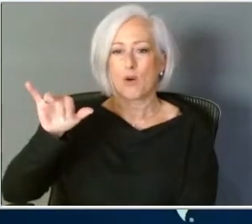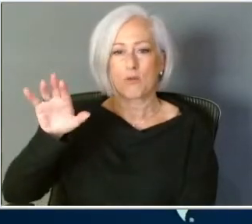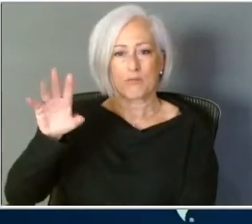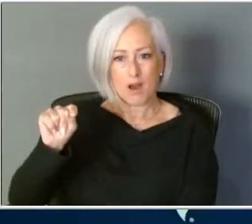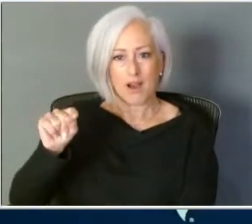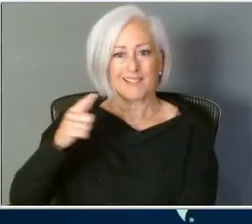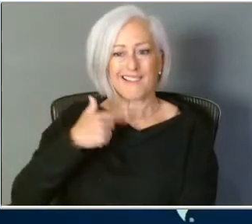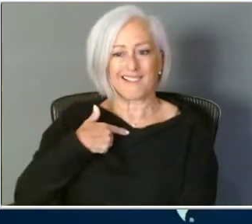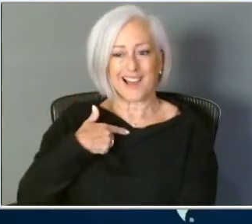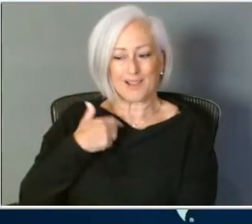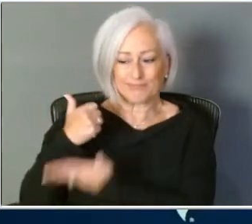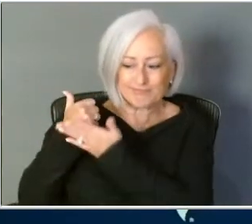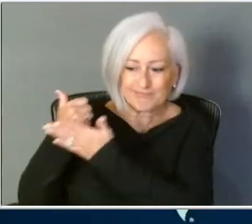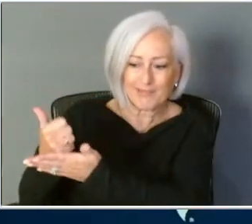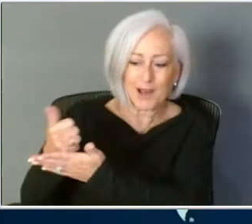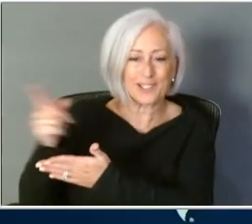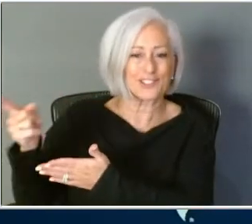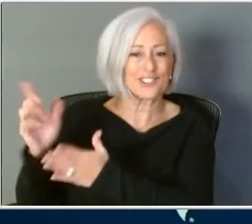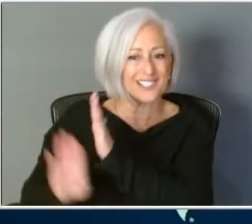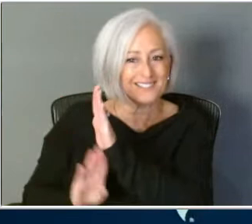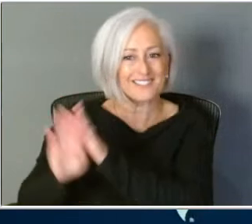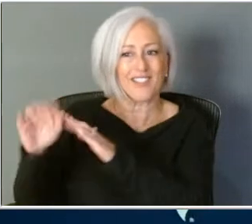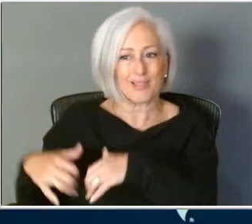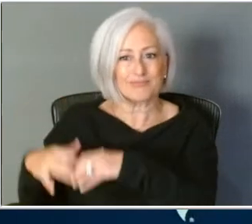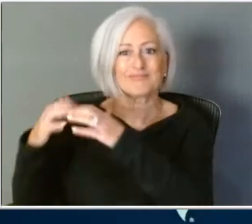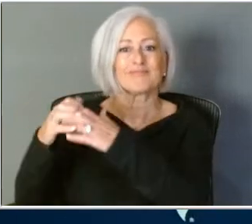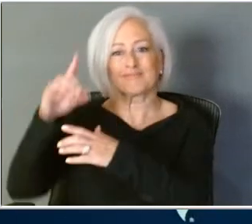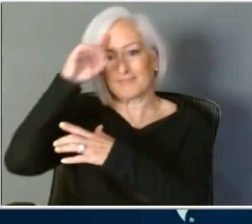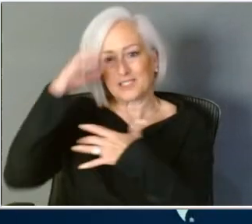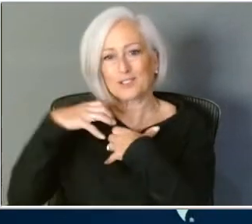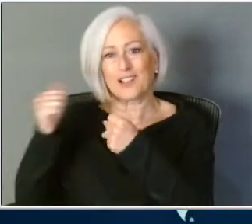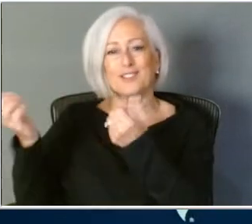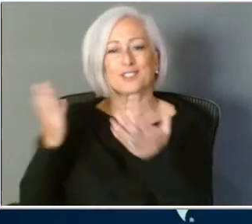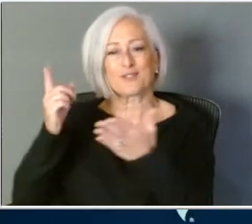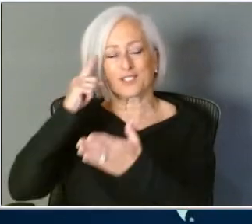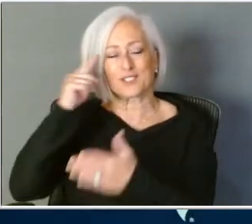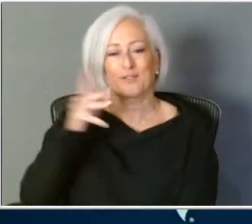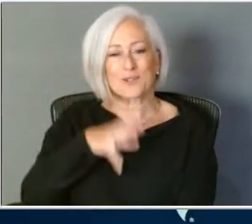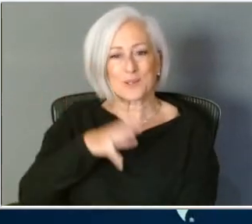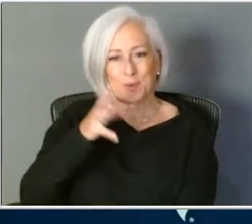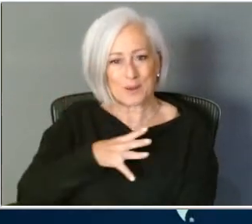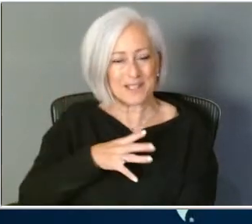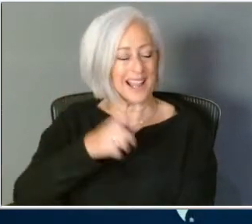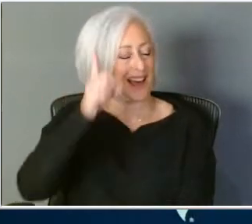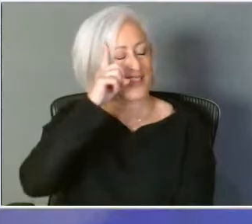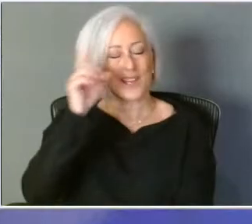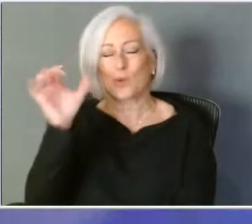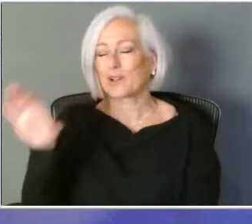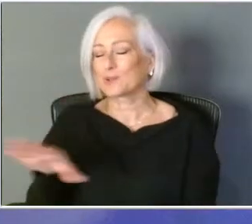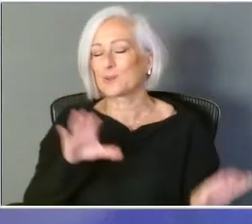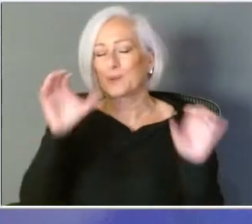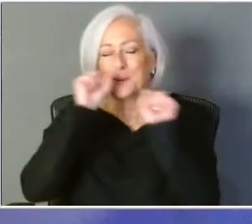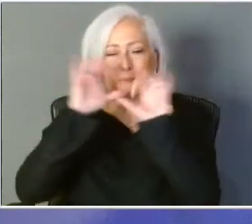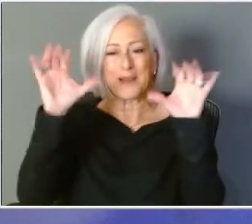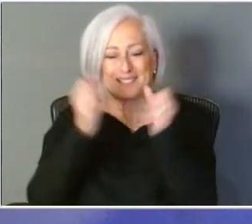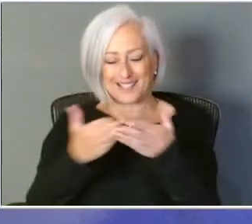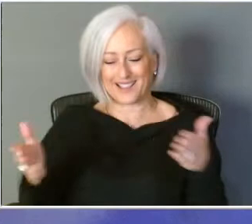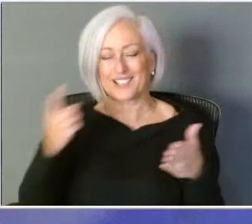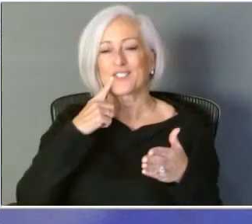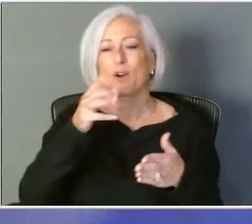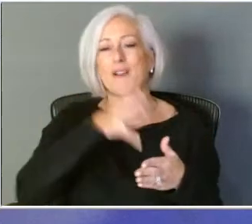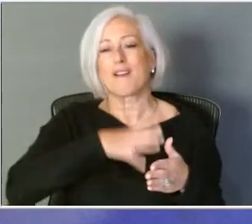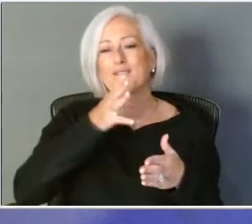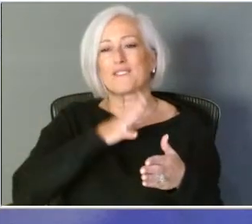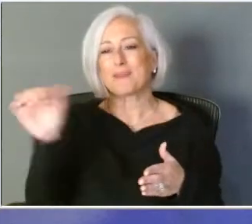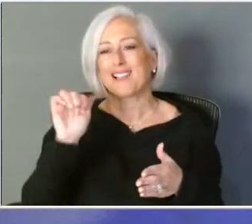to provide the mental health services for that program. And I think it's going to do amazing things for the female athletes in our community. Yeah, it's exciting to see where we're going to be generations from now.